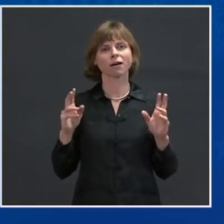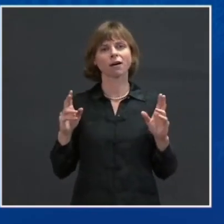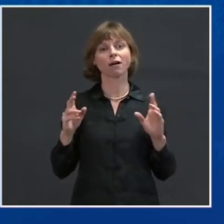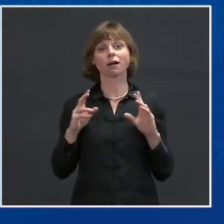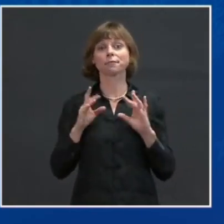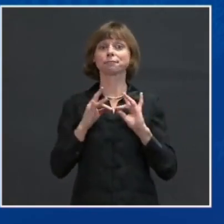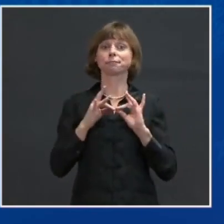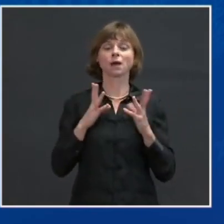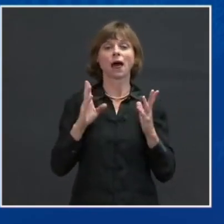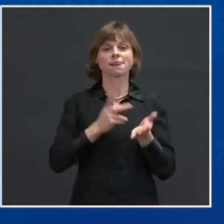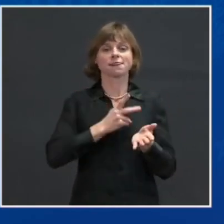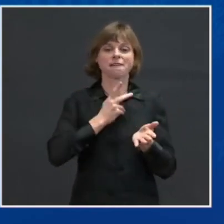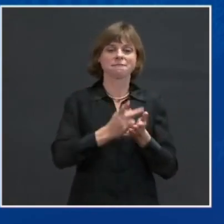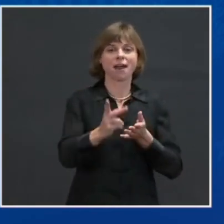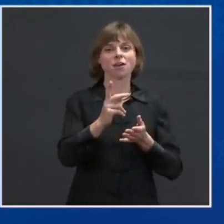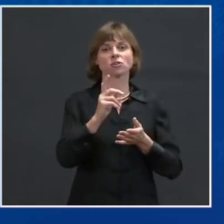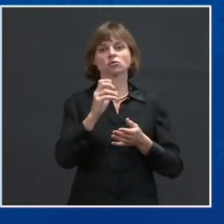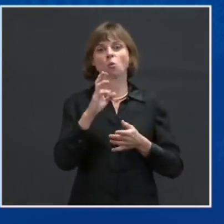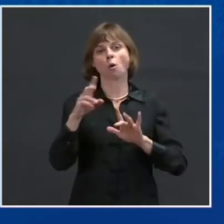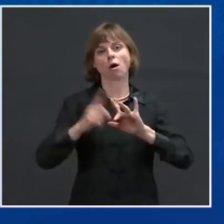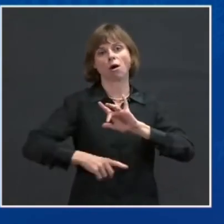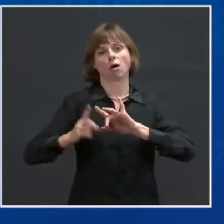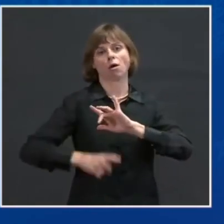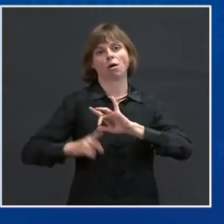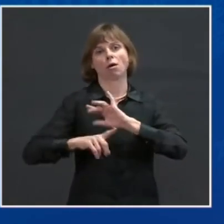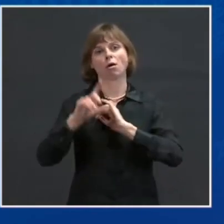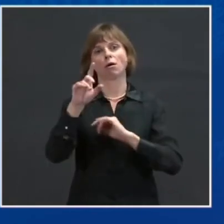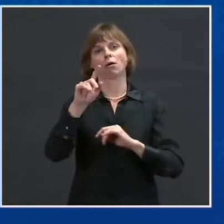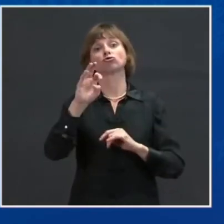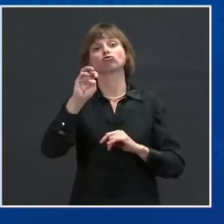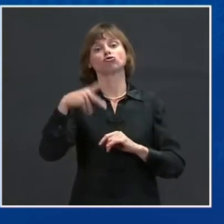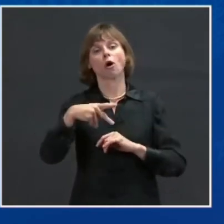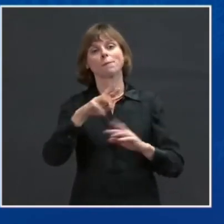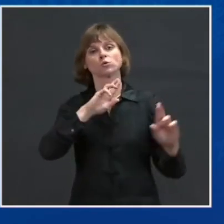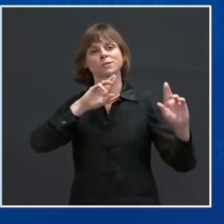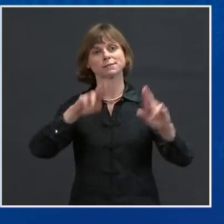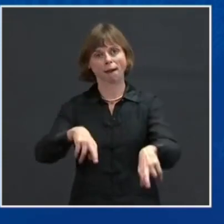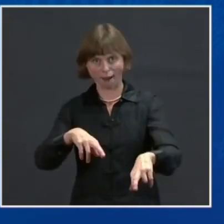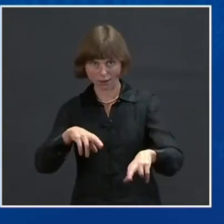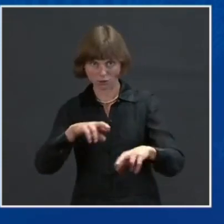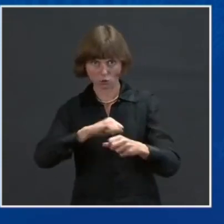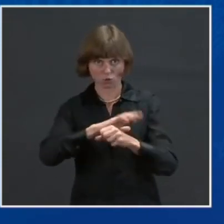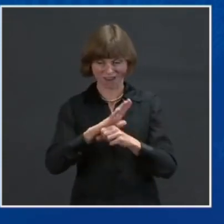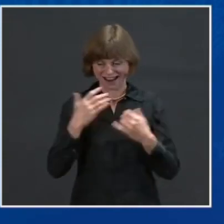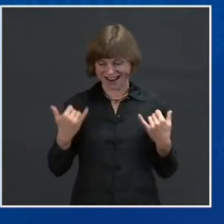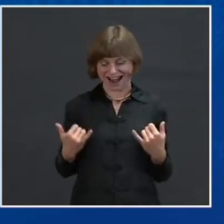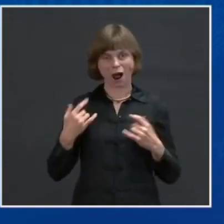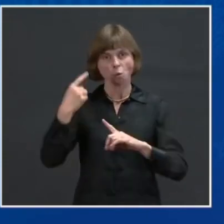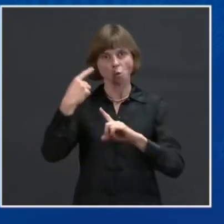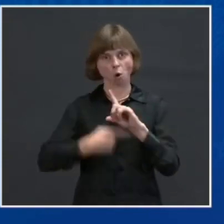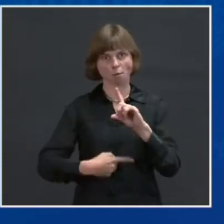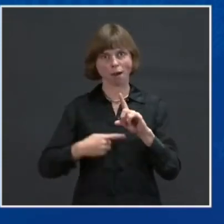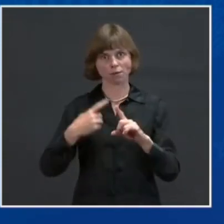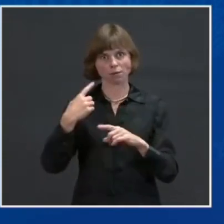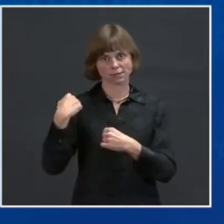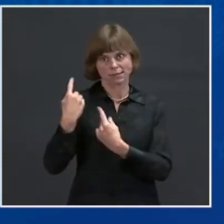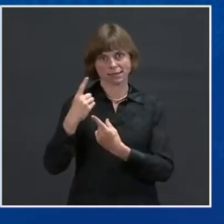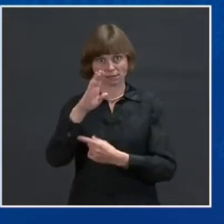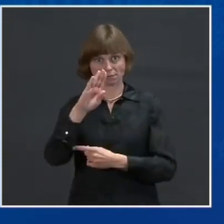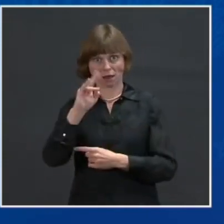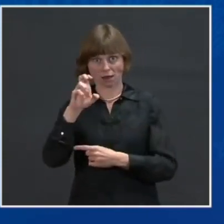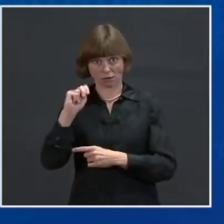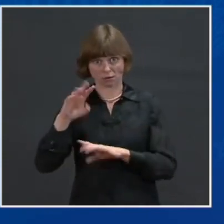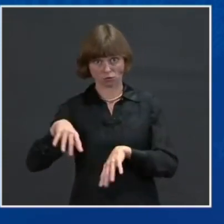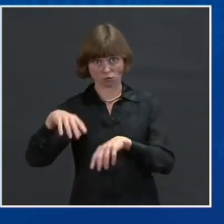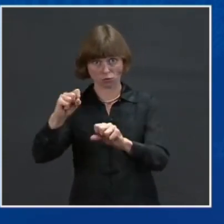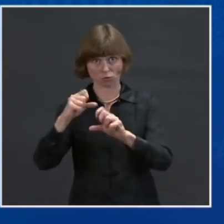Trump administration as it relates to their response to COVID. We're now nearly a month into this administration. Does the Biden administration now